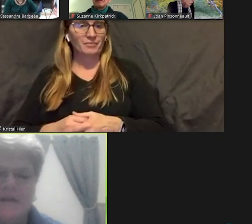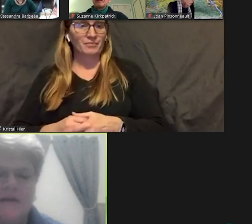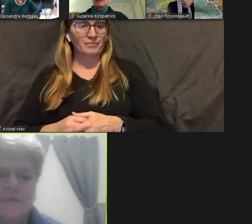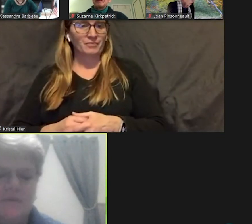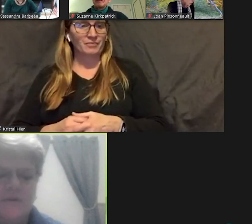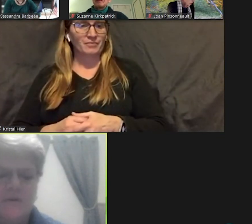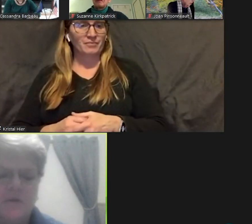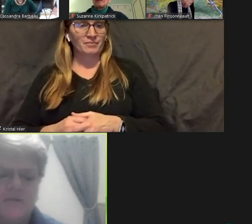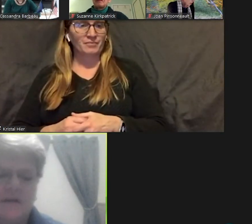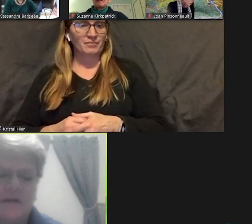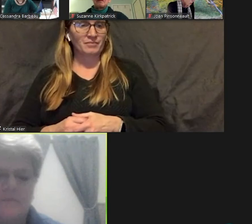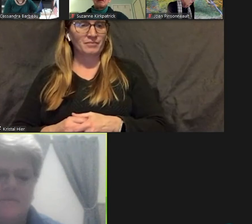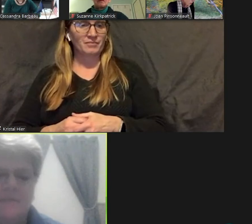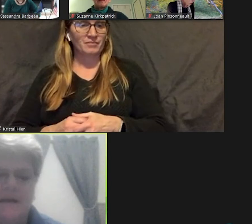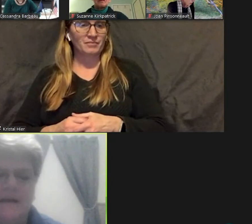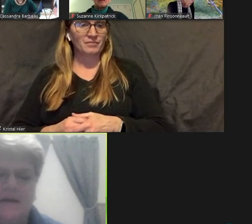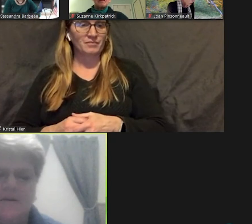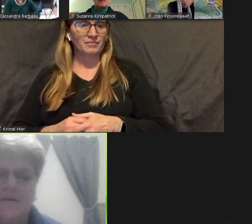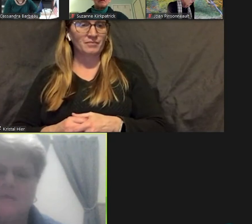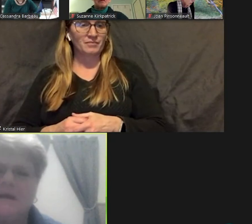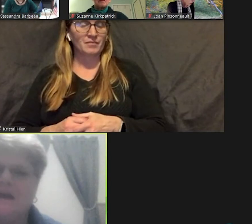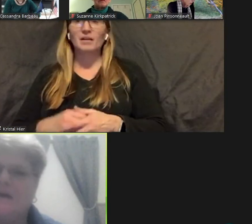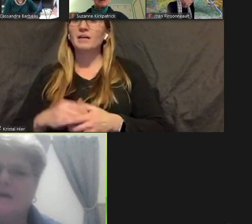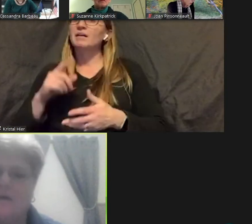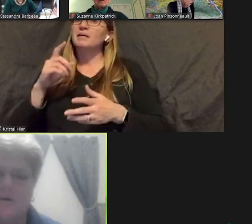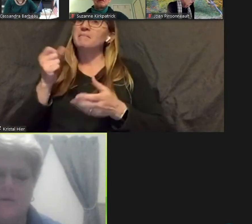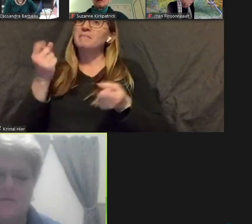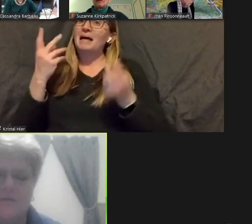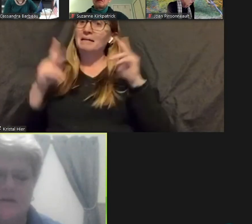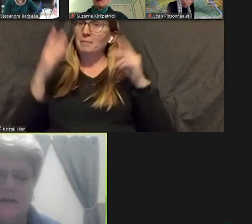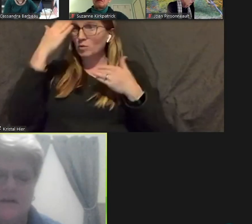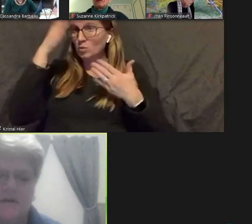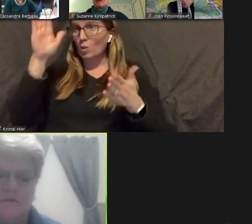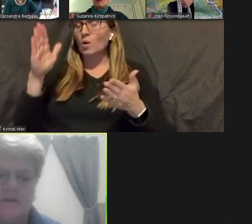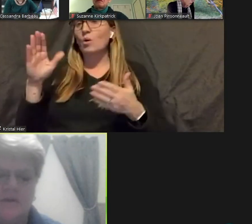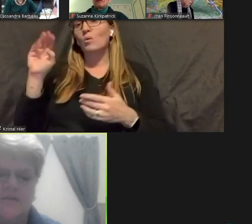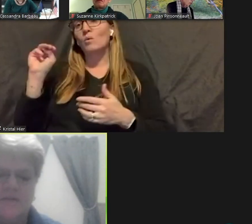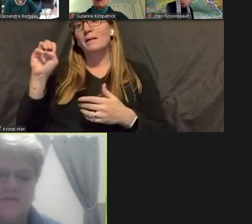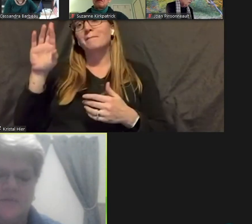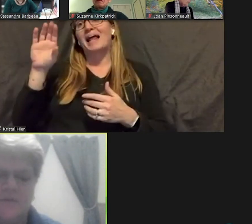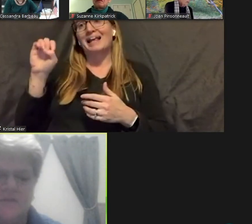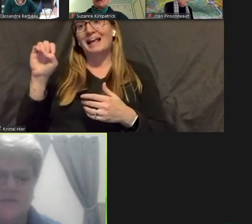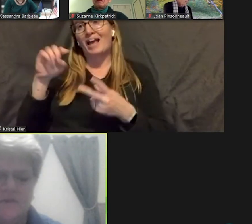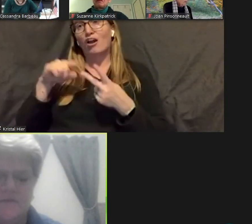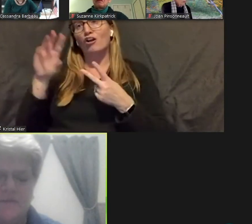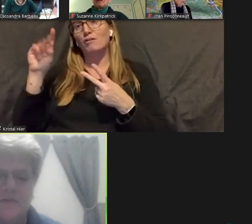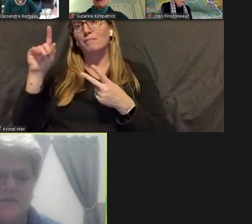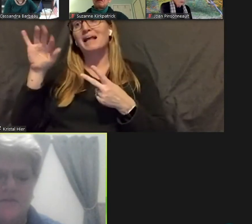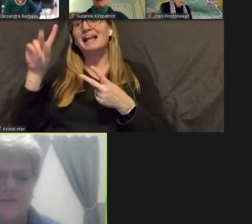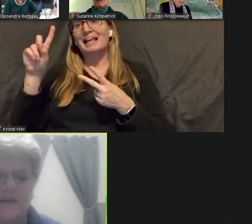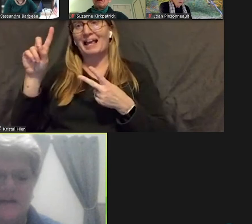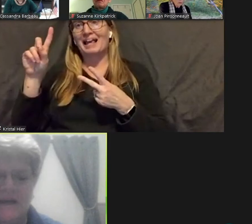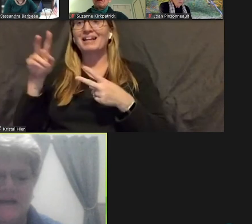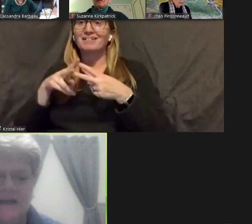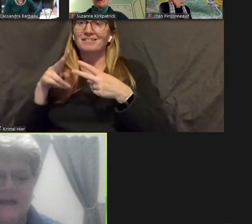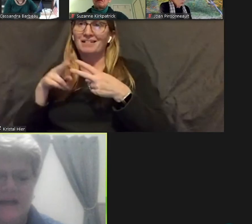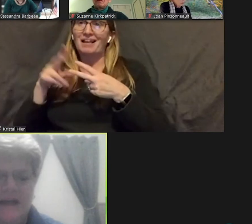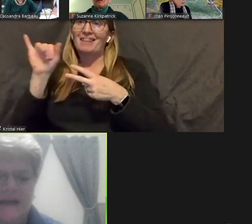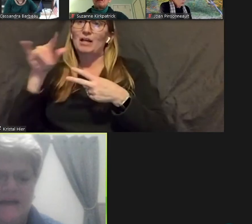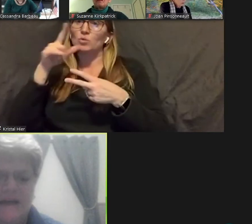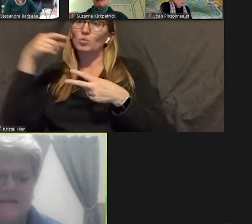What a lot of people don't know is that Medicare and Medicaid are very large sources of